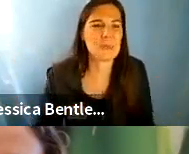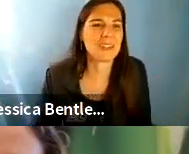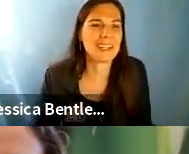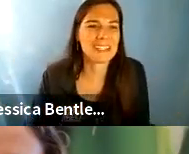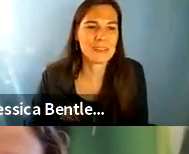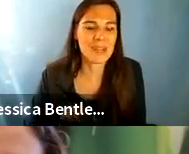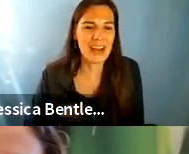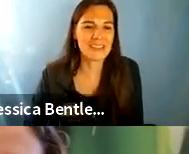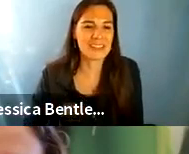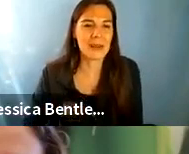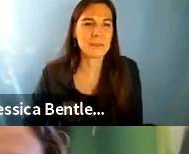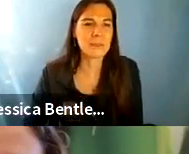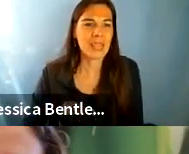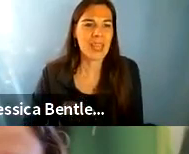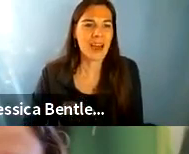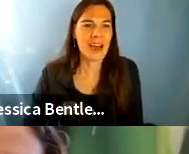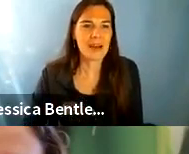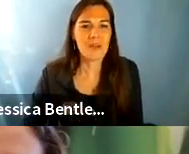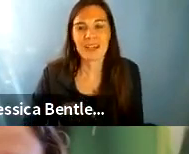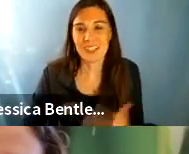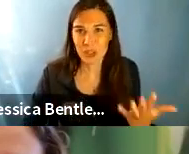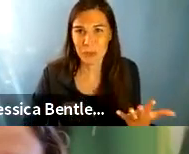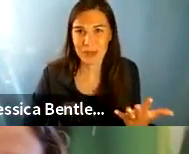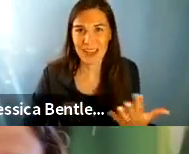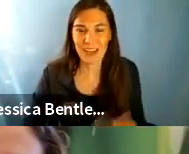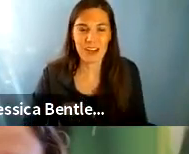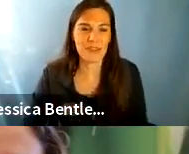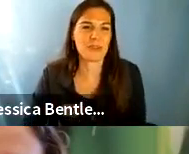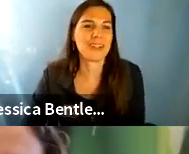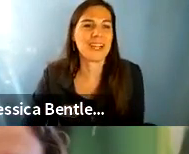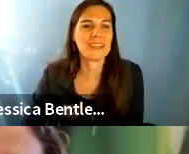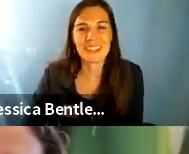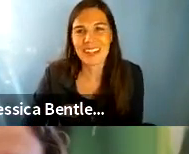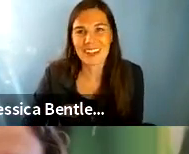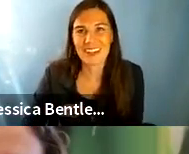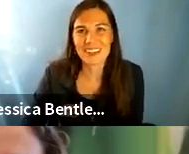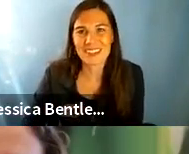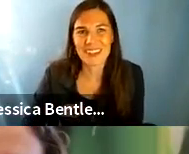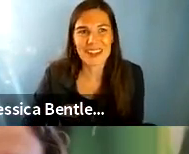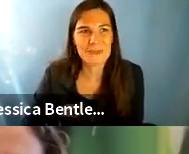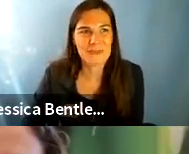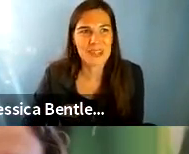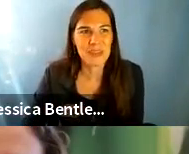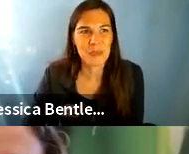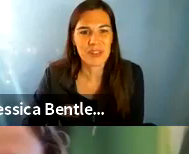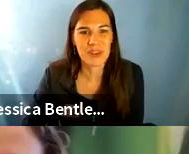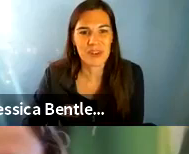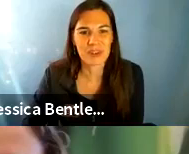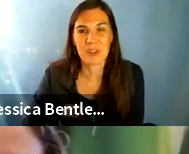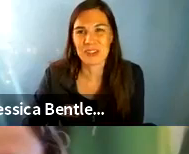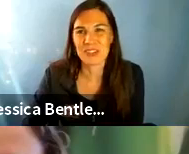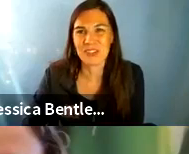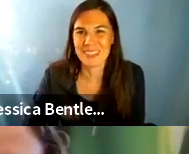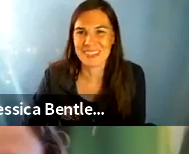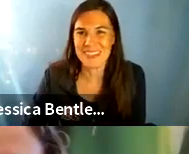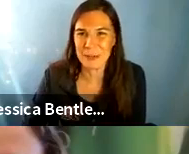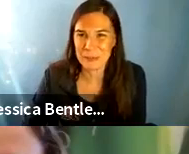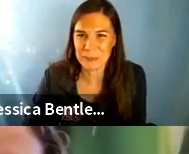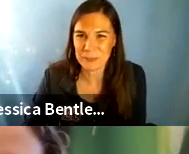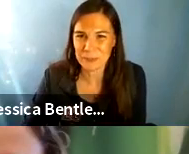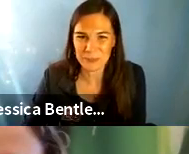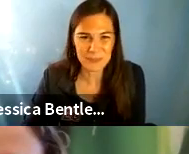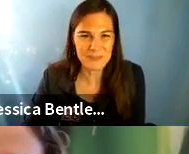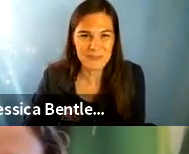that experience. So we have some mock interpreting of real life scenarios with our students